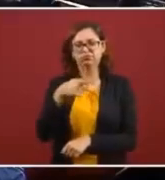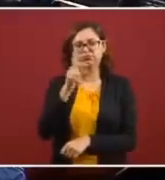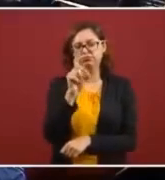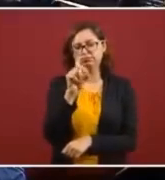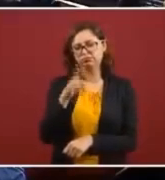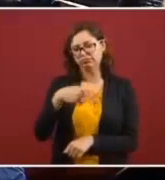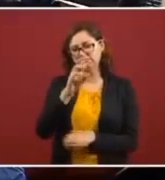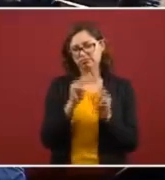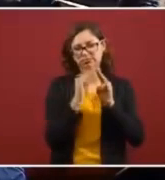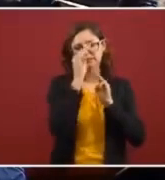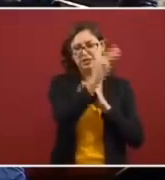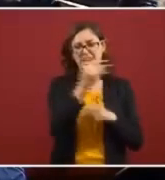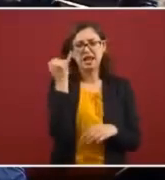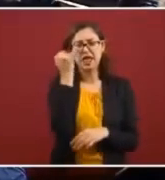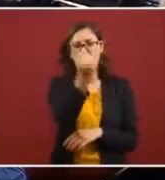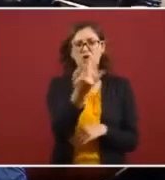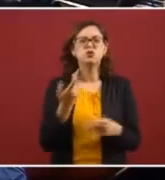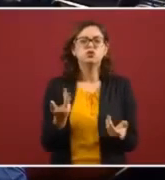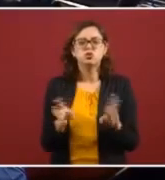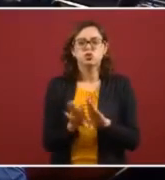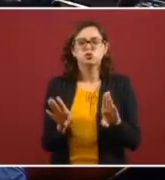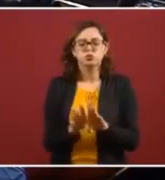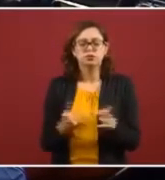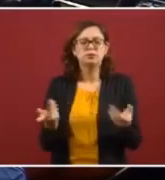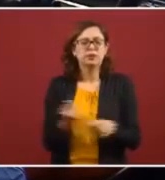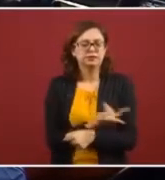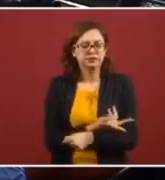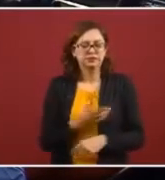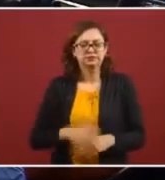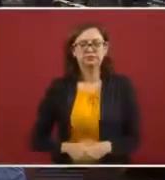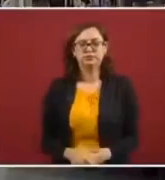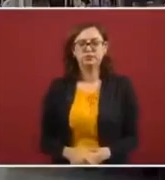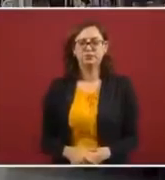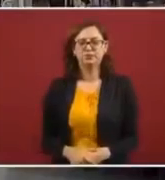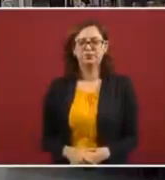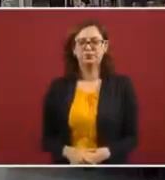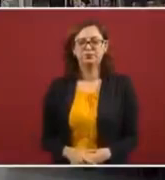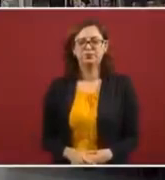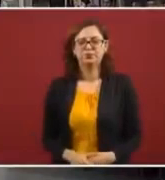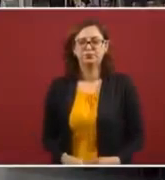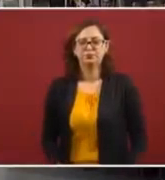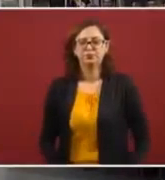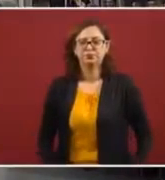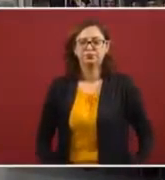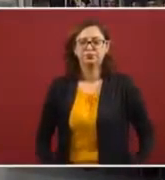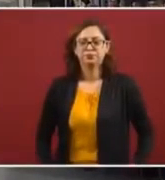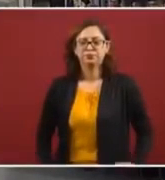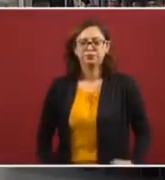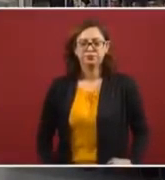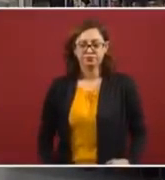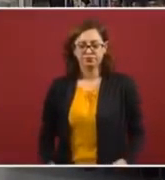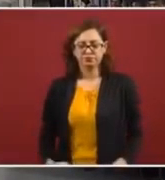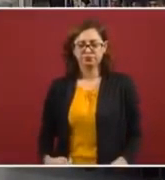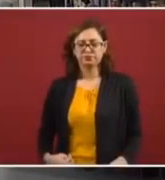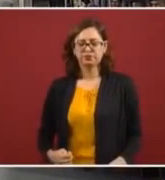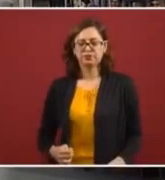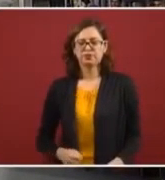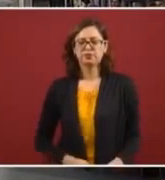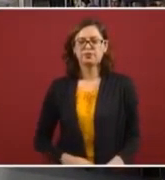some people have to go 20 to 30 kilometers to get their medications in the rural area. Thank